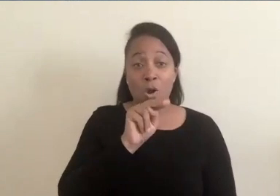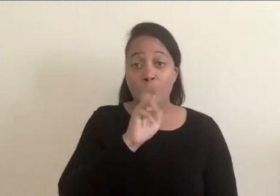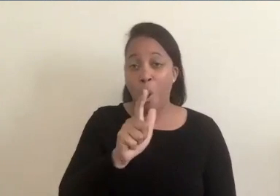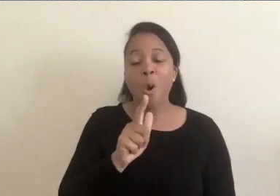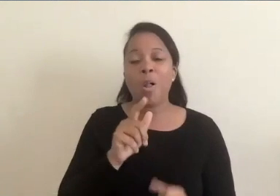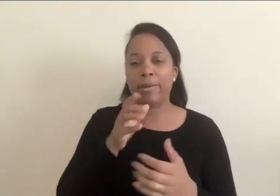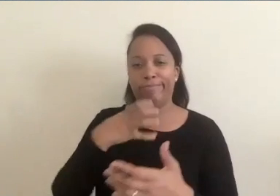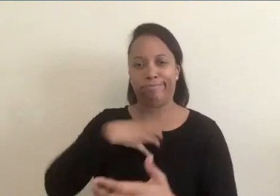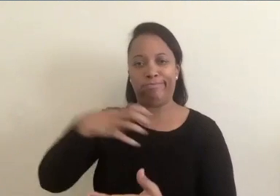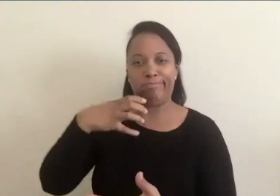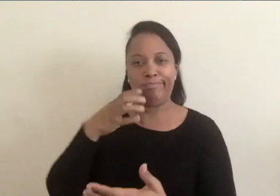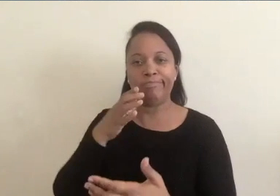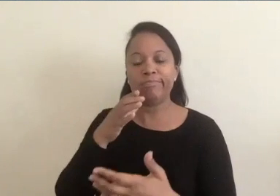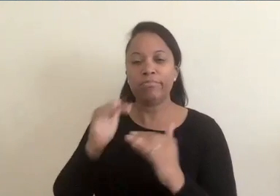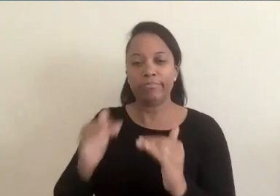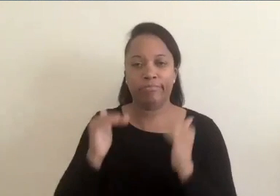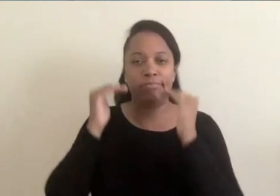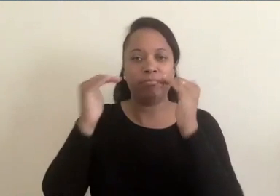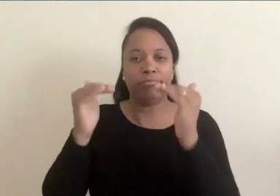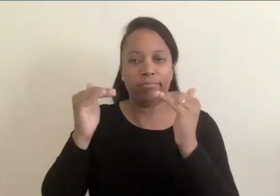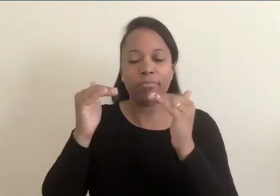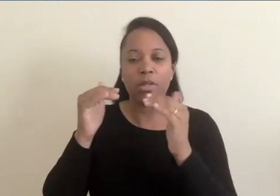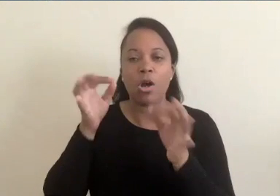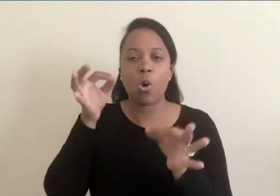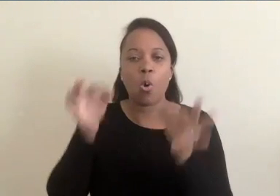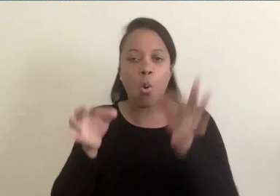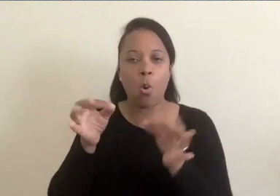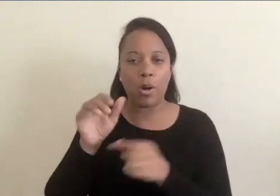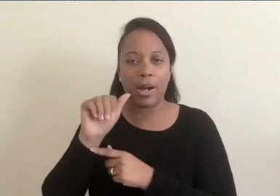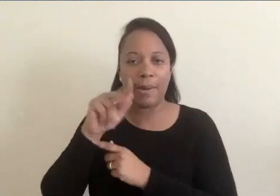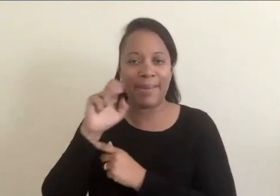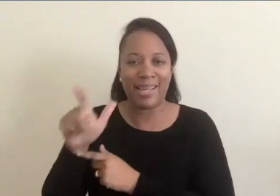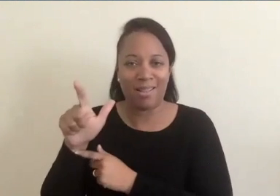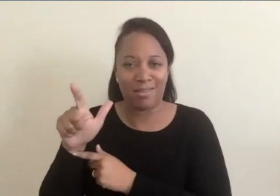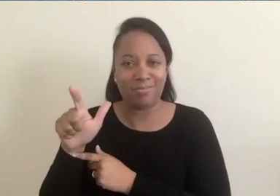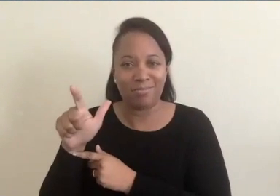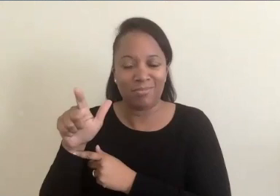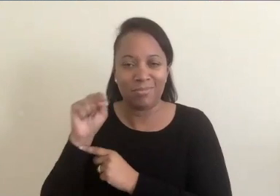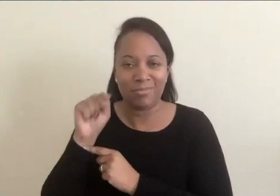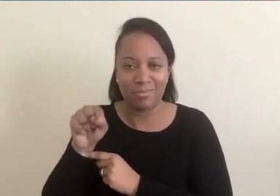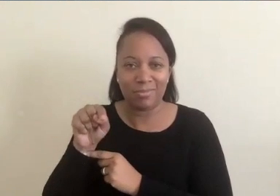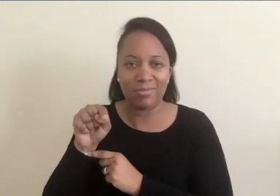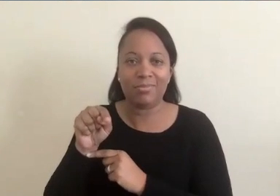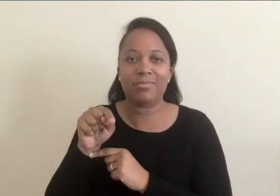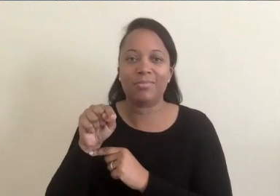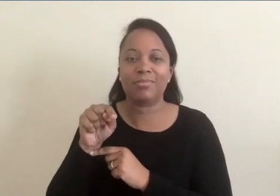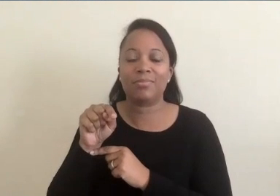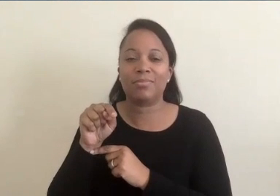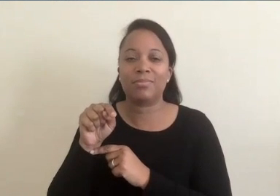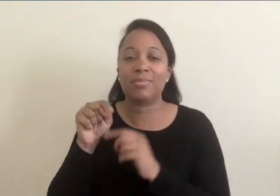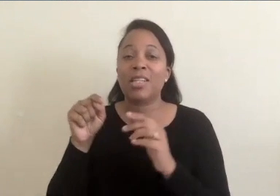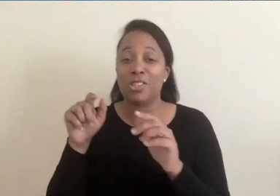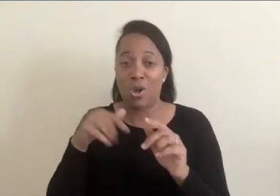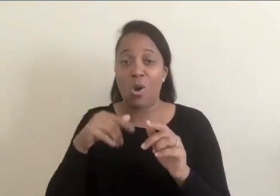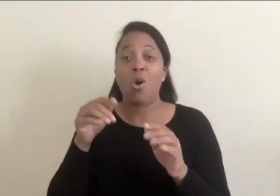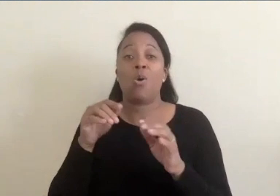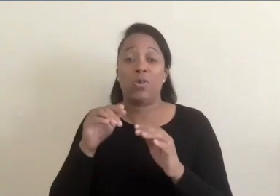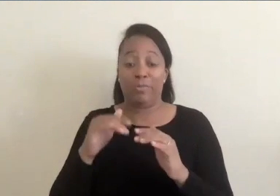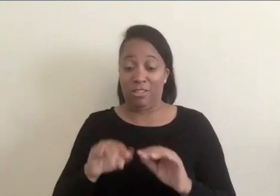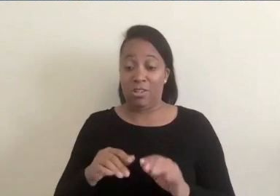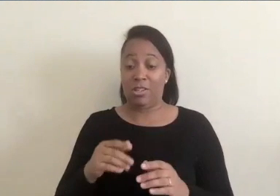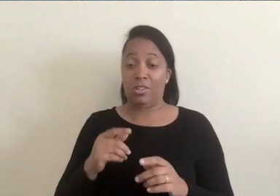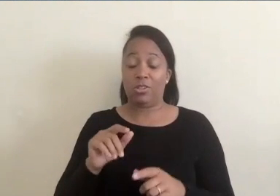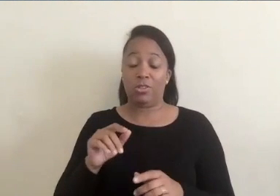federal court, the Court of Appeals. So in federal court, there's the trial court, then there's the Court of Appeals, and then there's the US Supreme